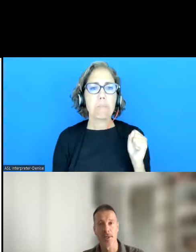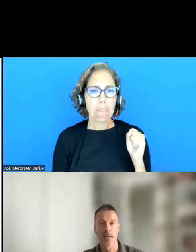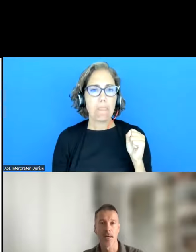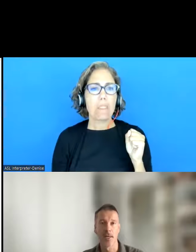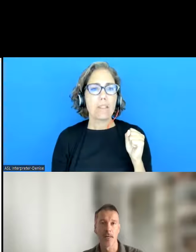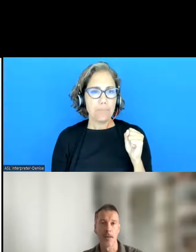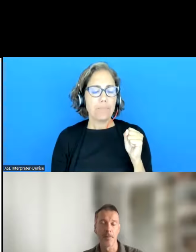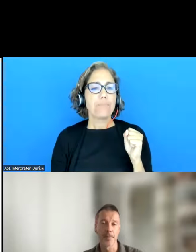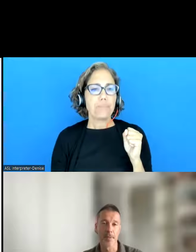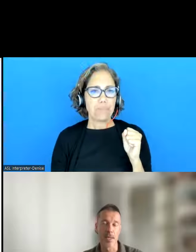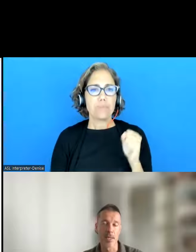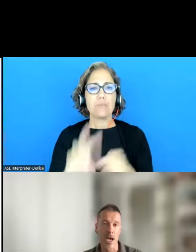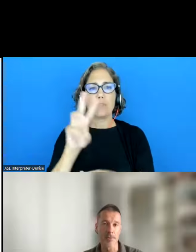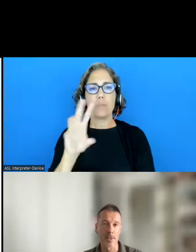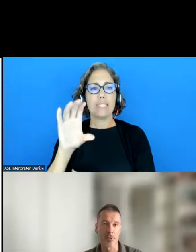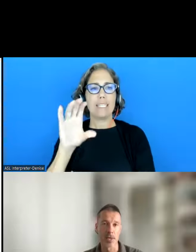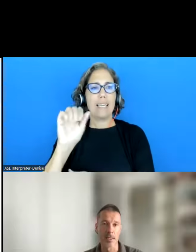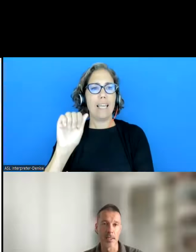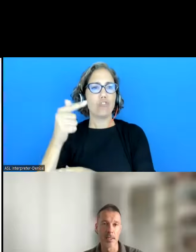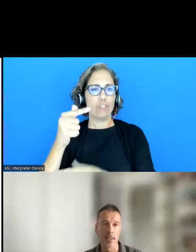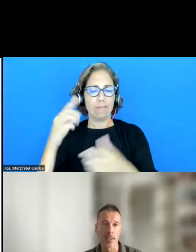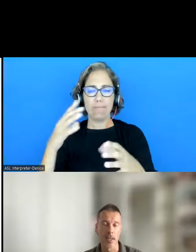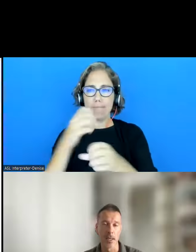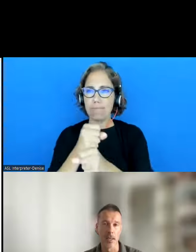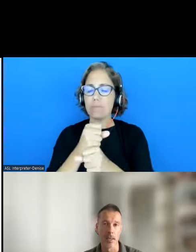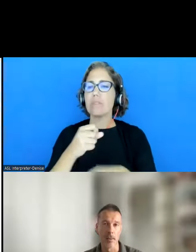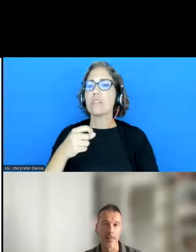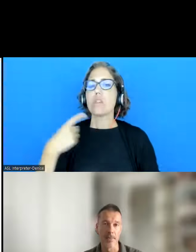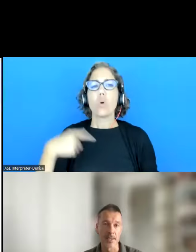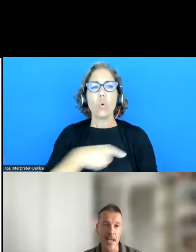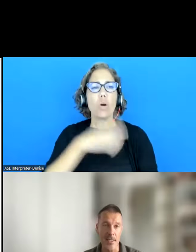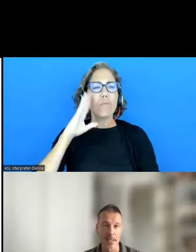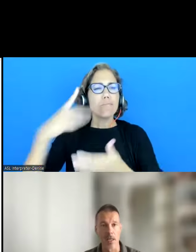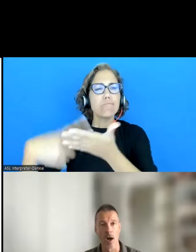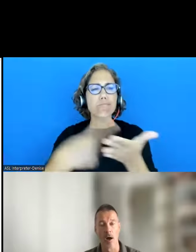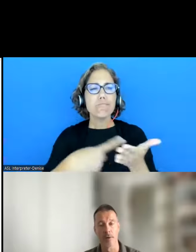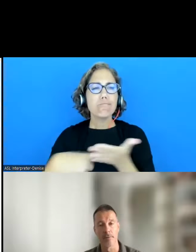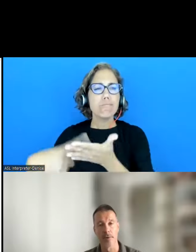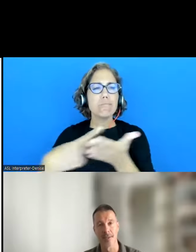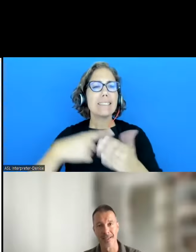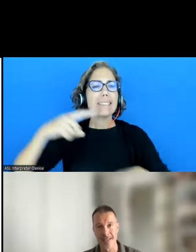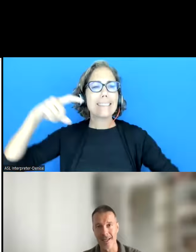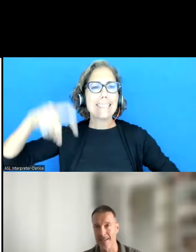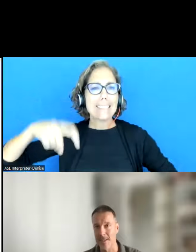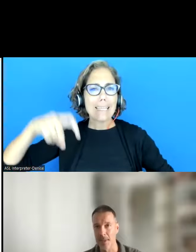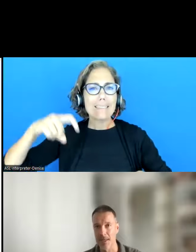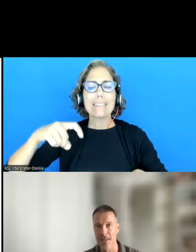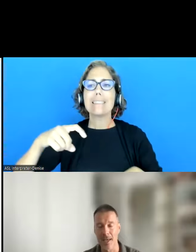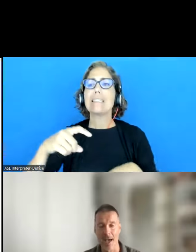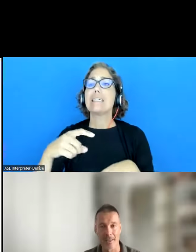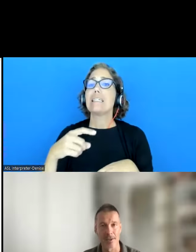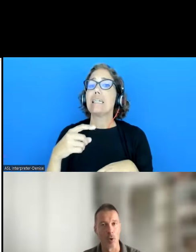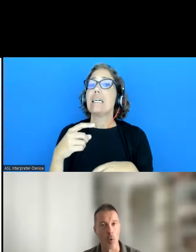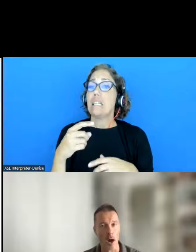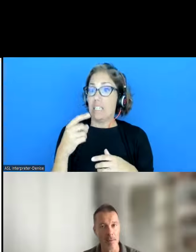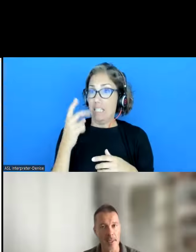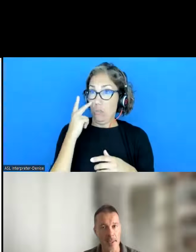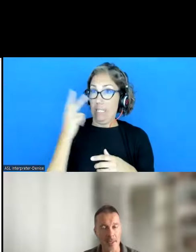touch the aspects related to the necessity of seeing accessibility as